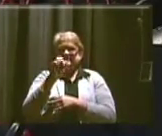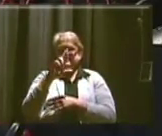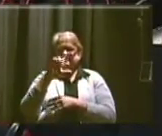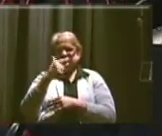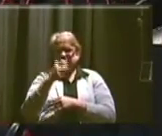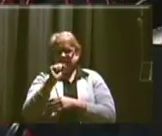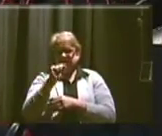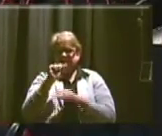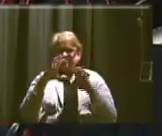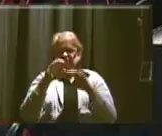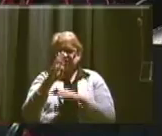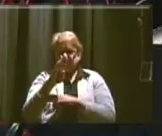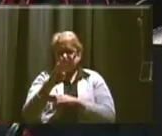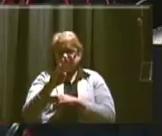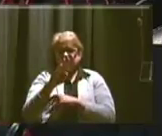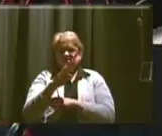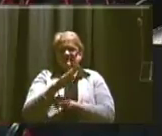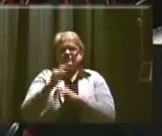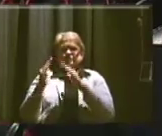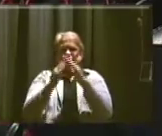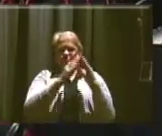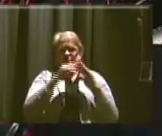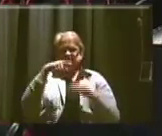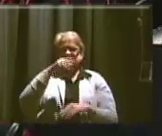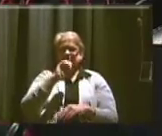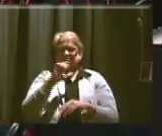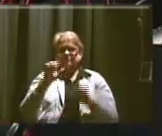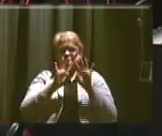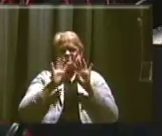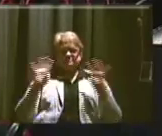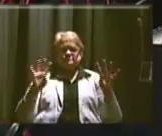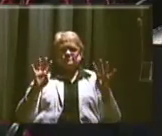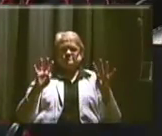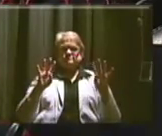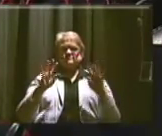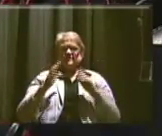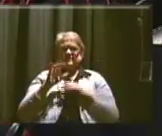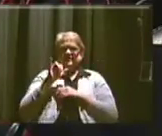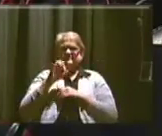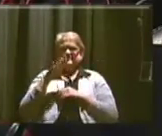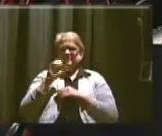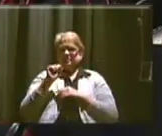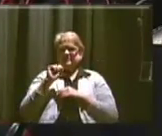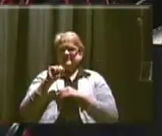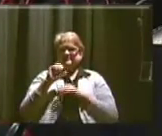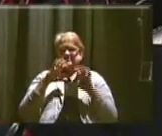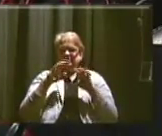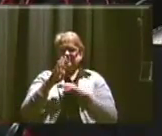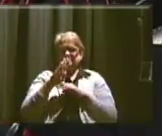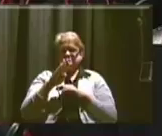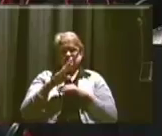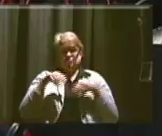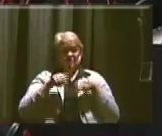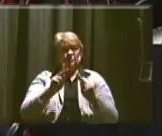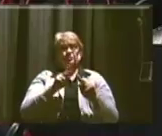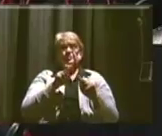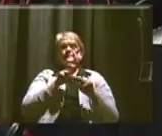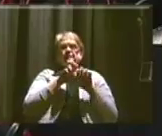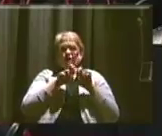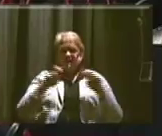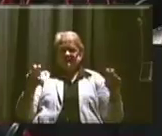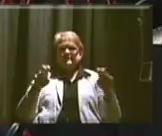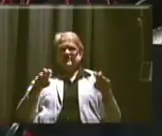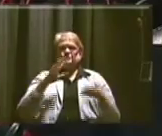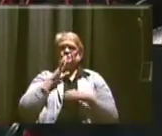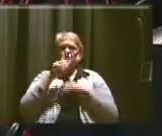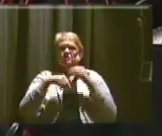community panel that Dr. Dewey Hensley and I served on at the Yearlings Club. Thank them for that opportunity to be there to talk about